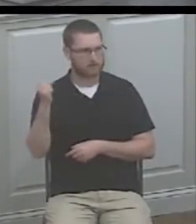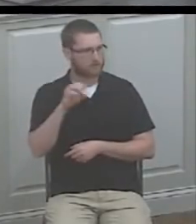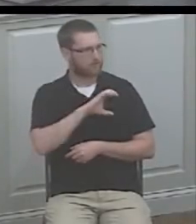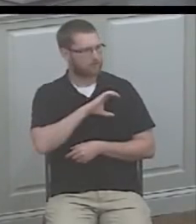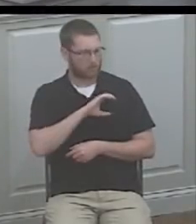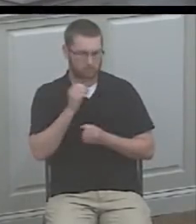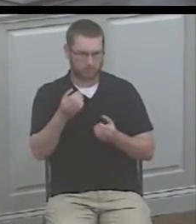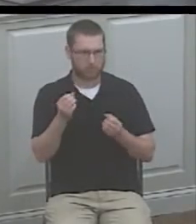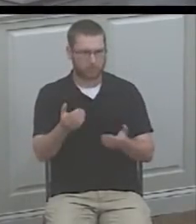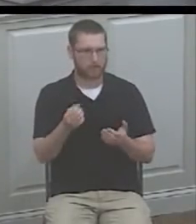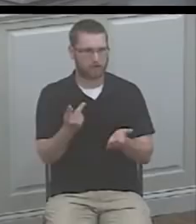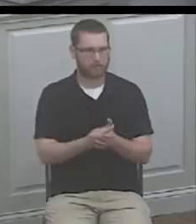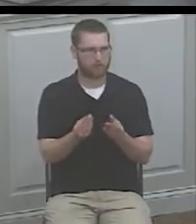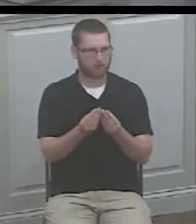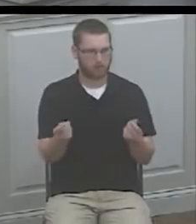of resolution